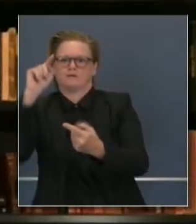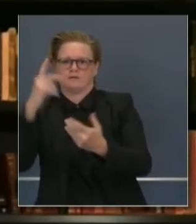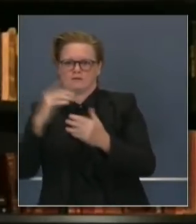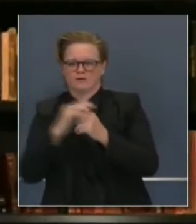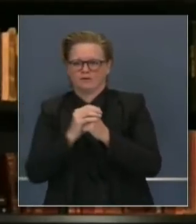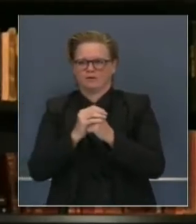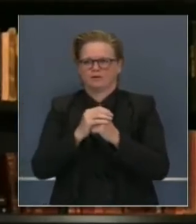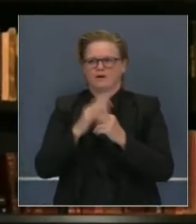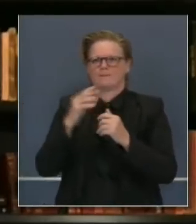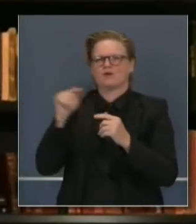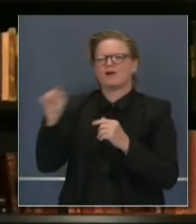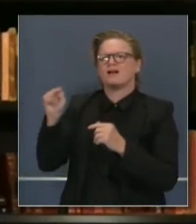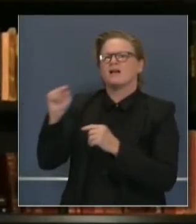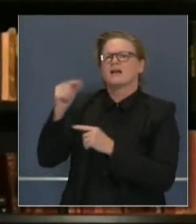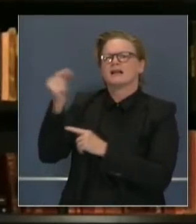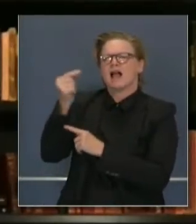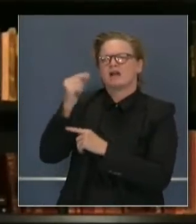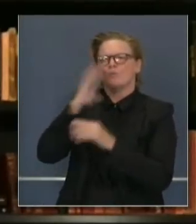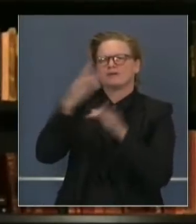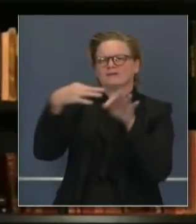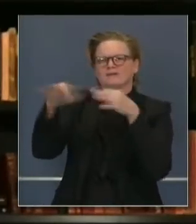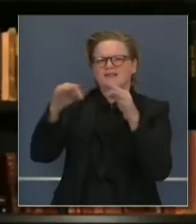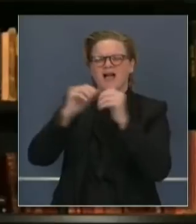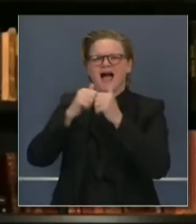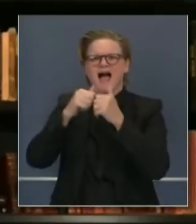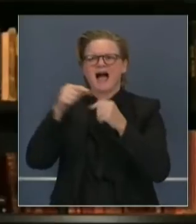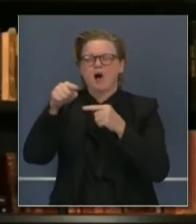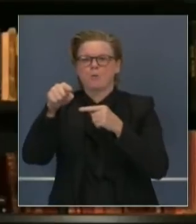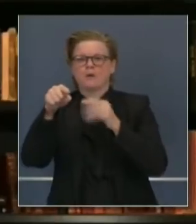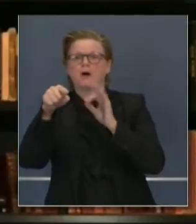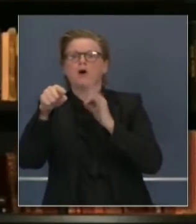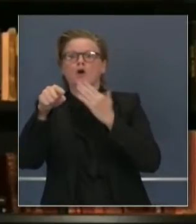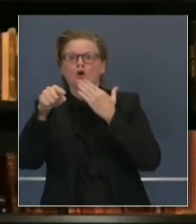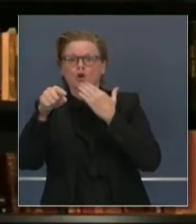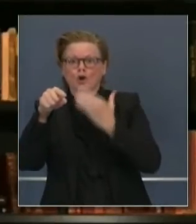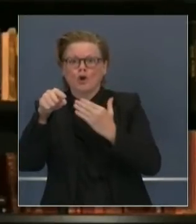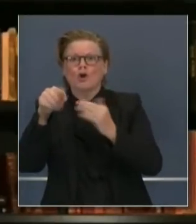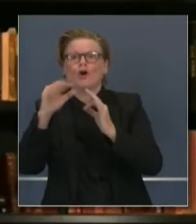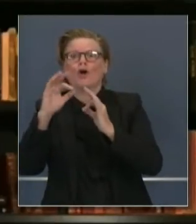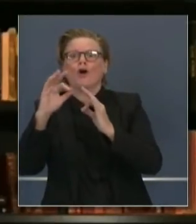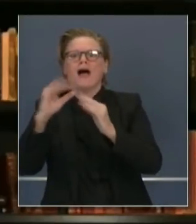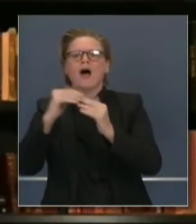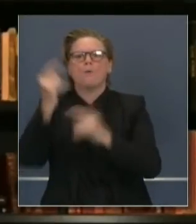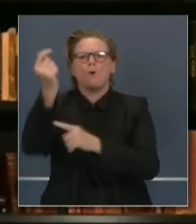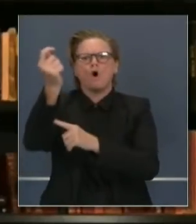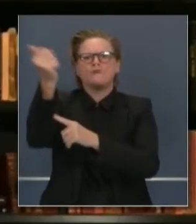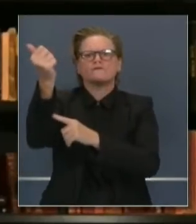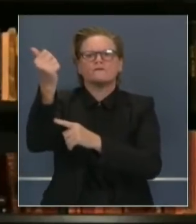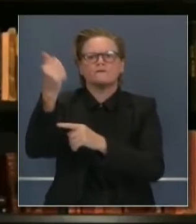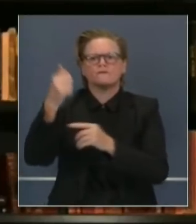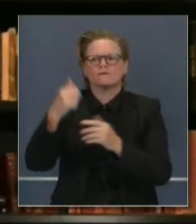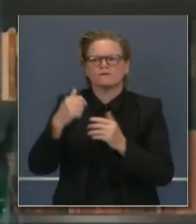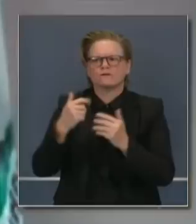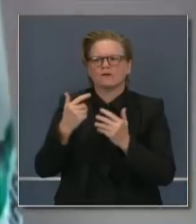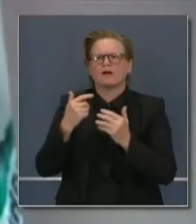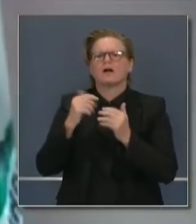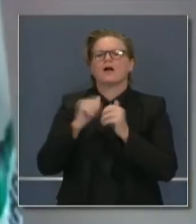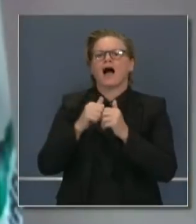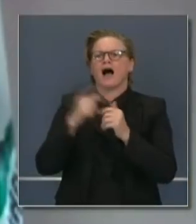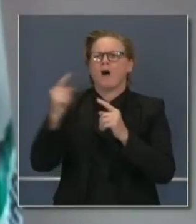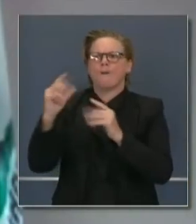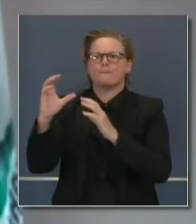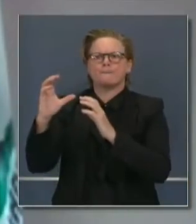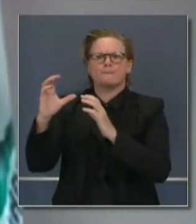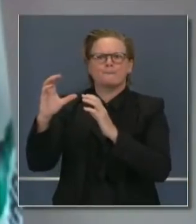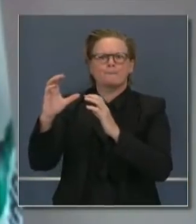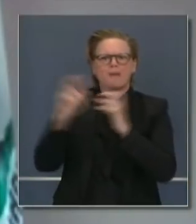off this stay-at-home order regional list and one ends up back on. Doctor?